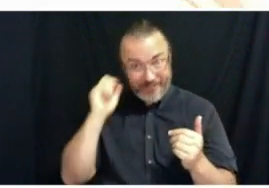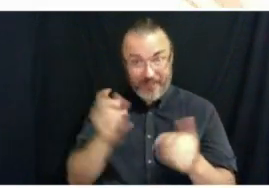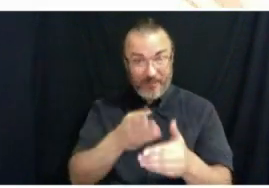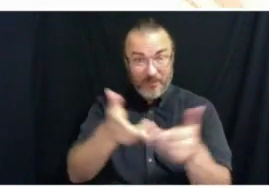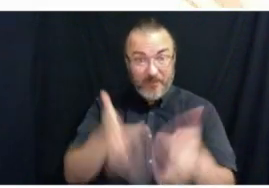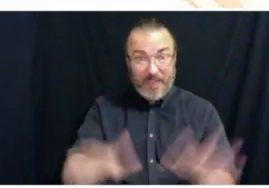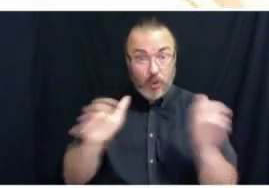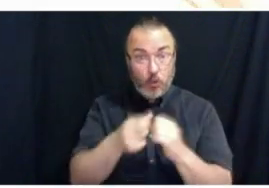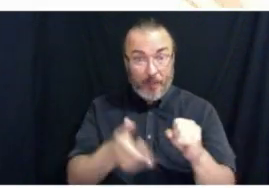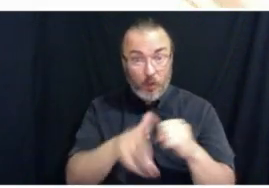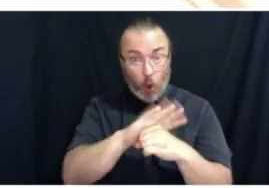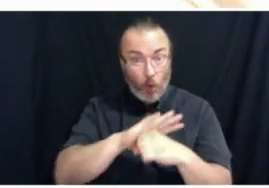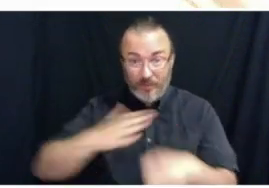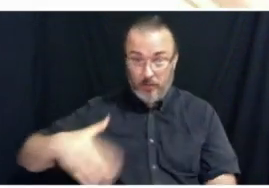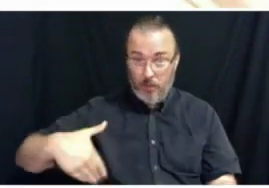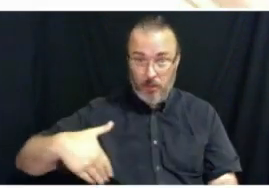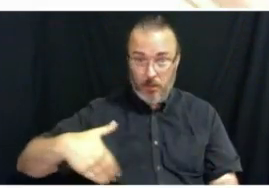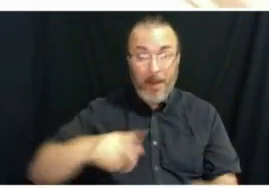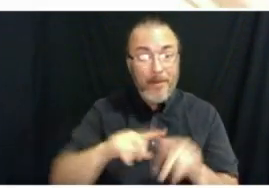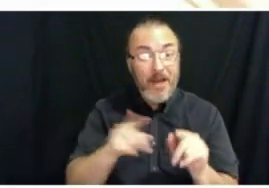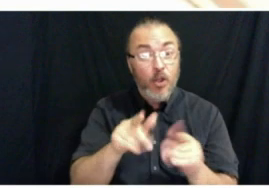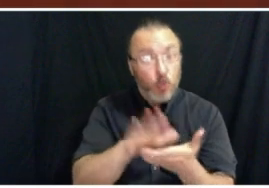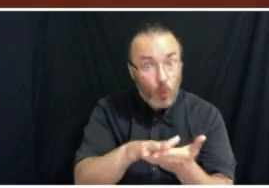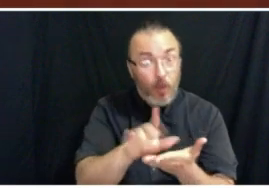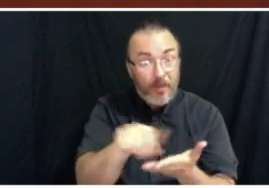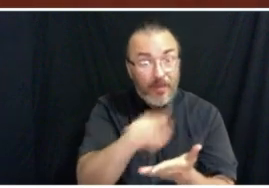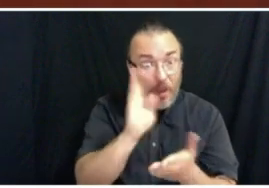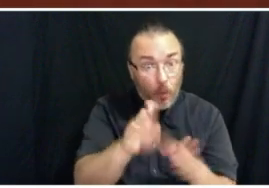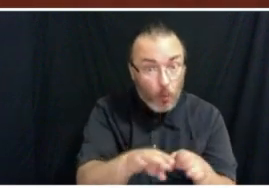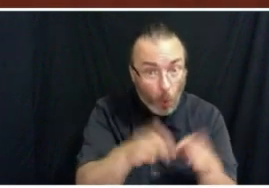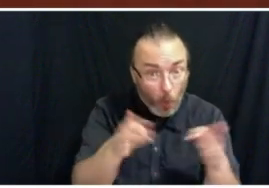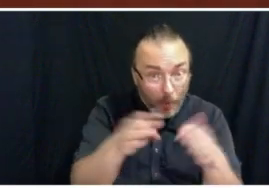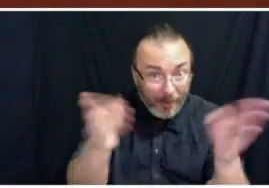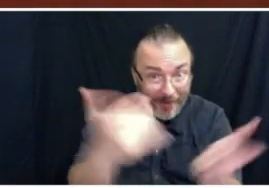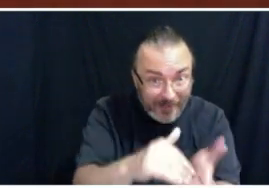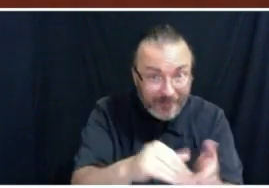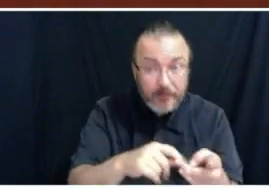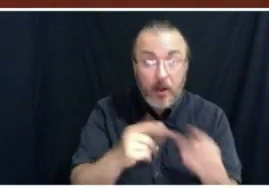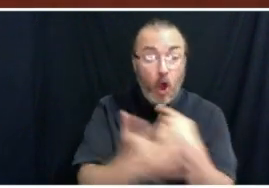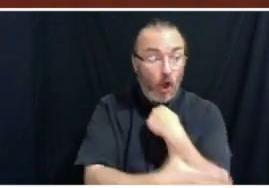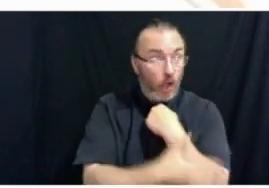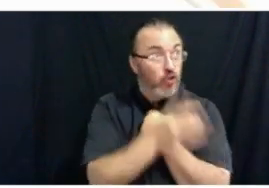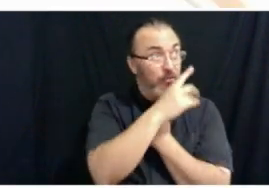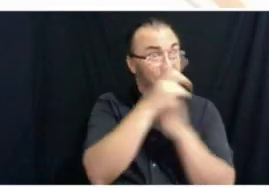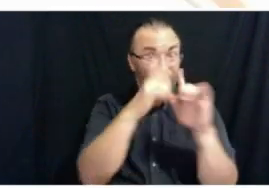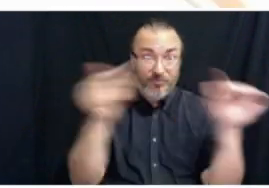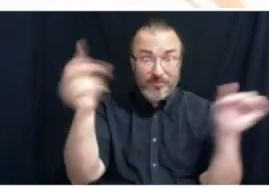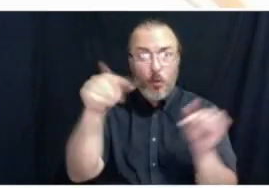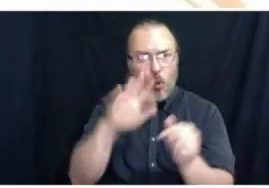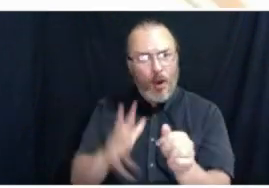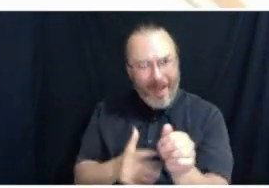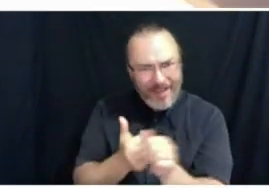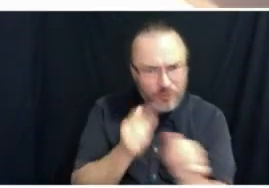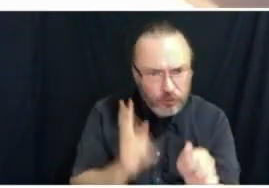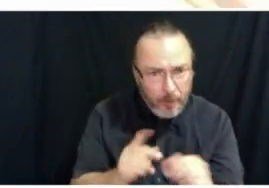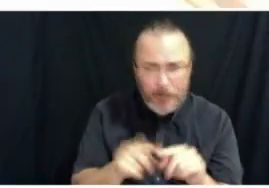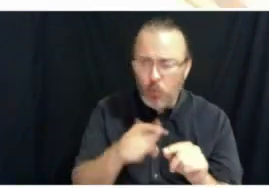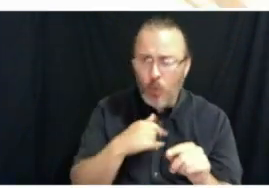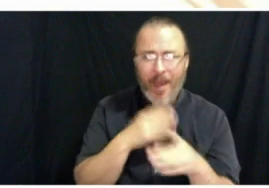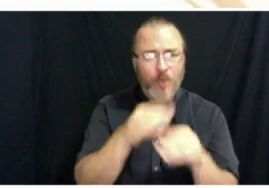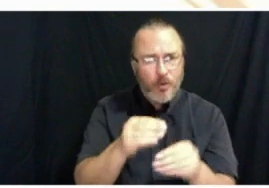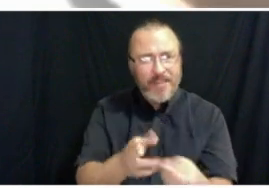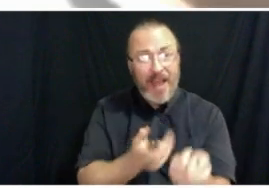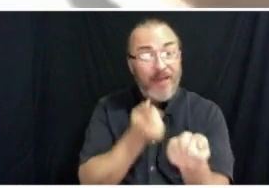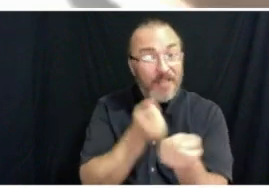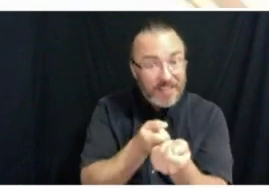think, but as schools are reopening and countries are trying to catch up, you've got organizations, advocacy